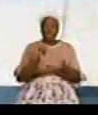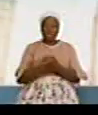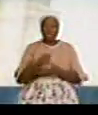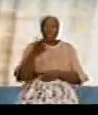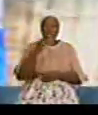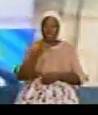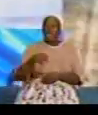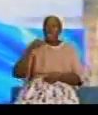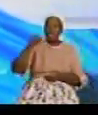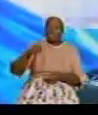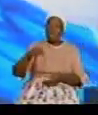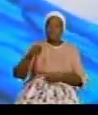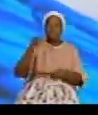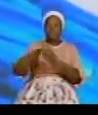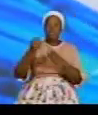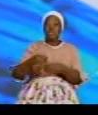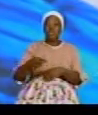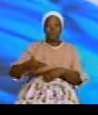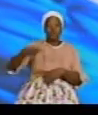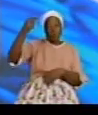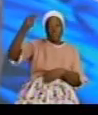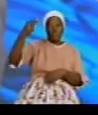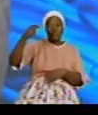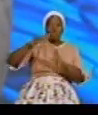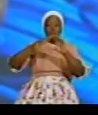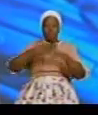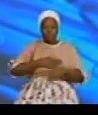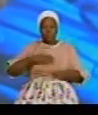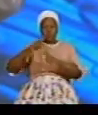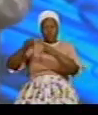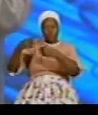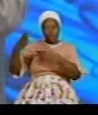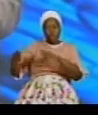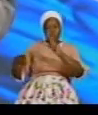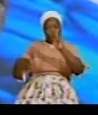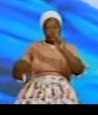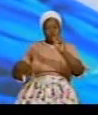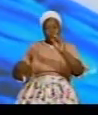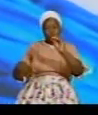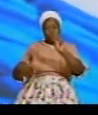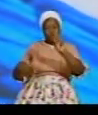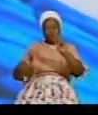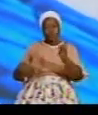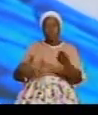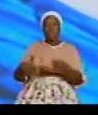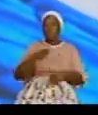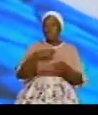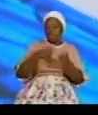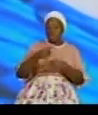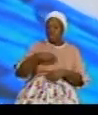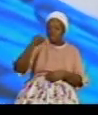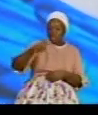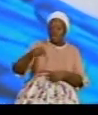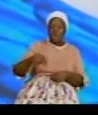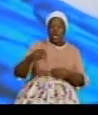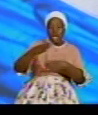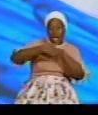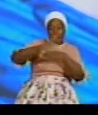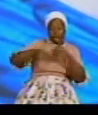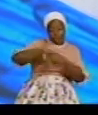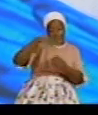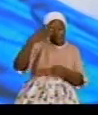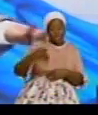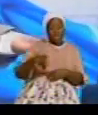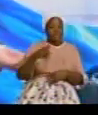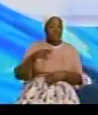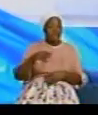need in the north. Please go there. There's a need outside Nigeria. Be the overseer